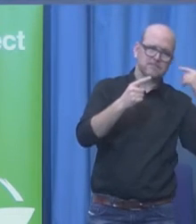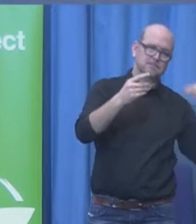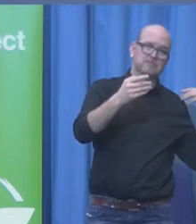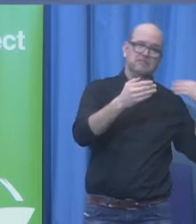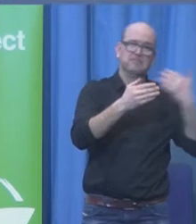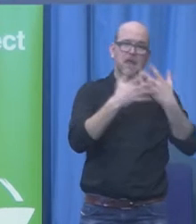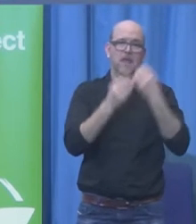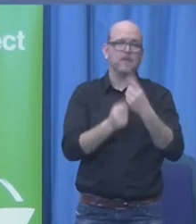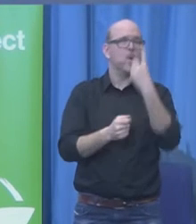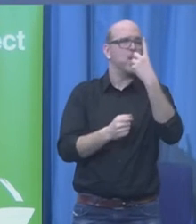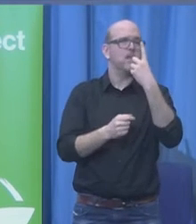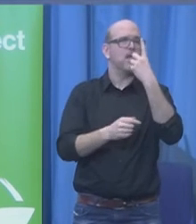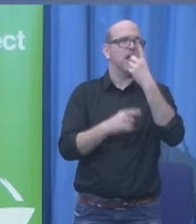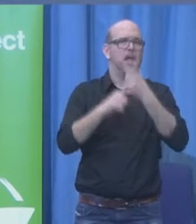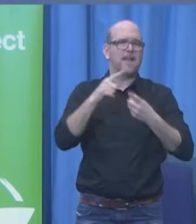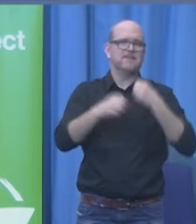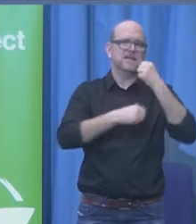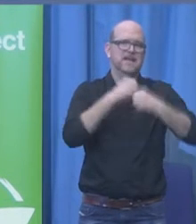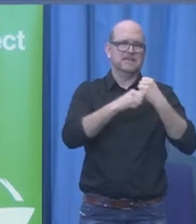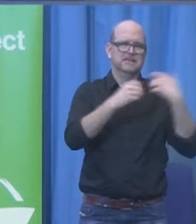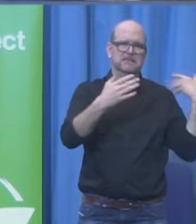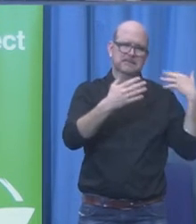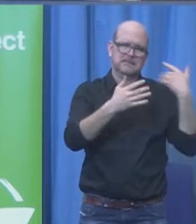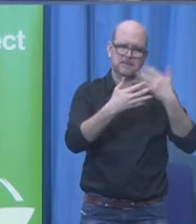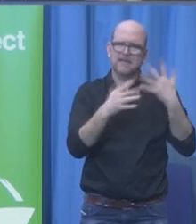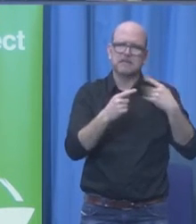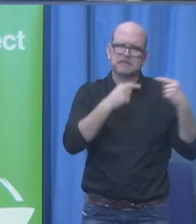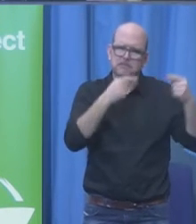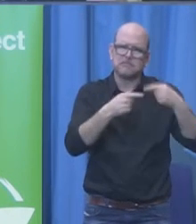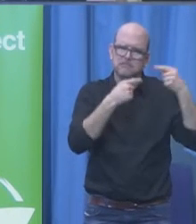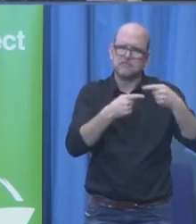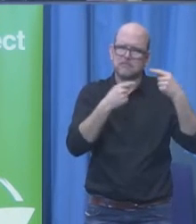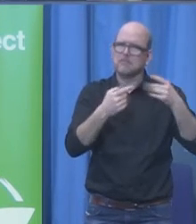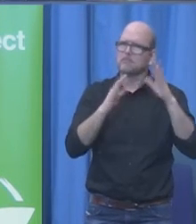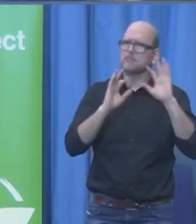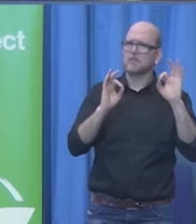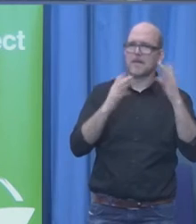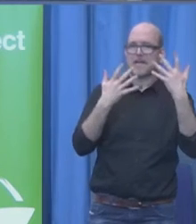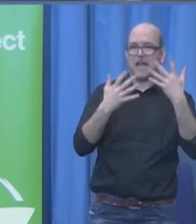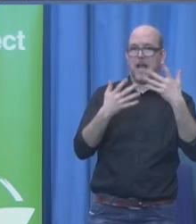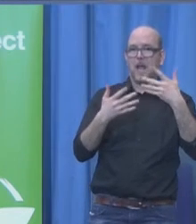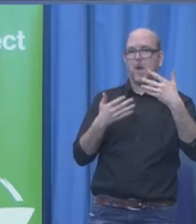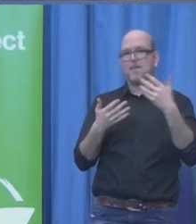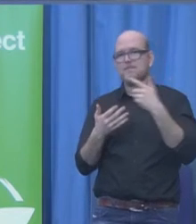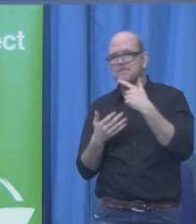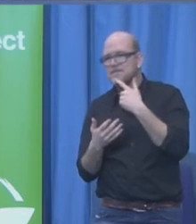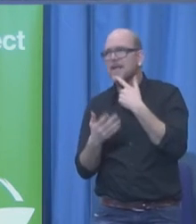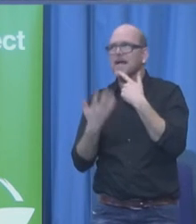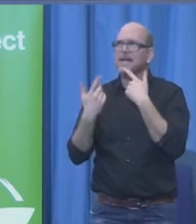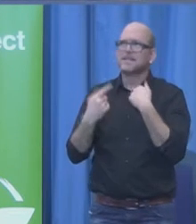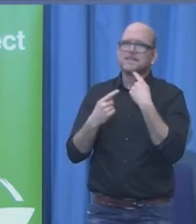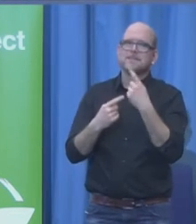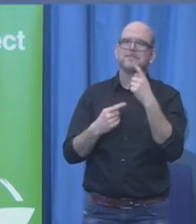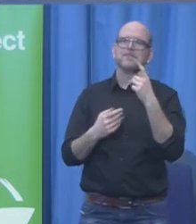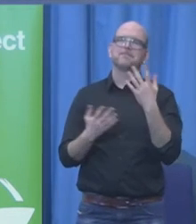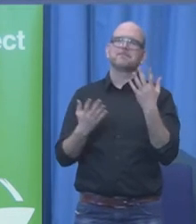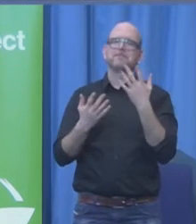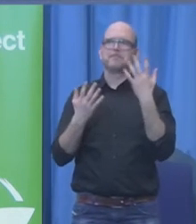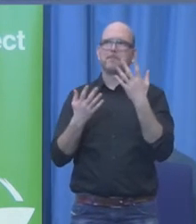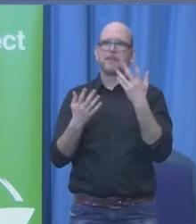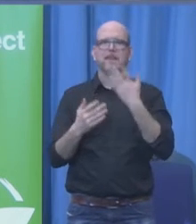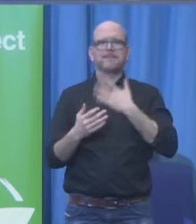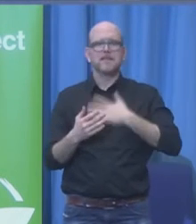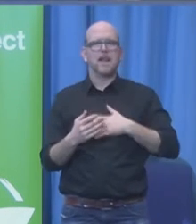that encompasses all of the various government agencies. Also, the trade union movement